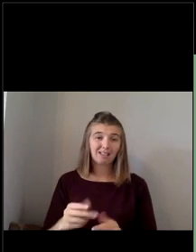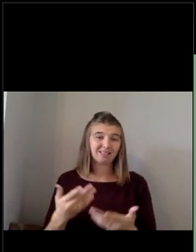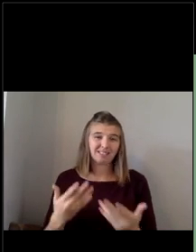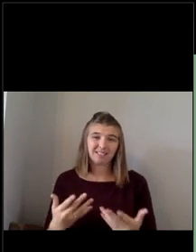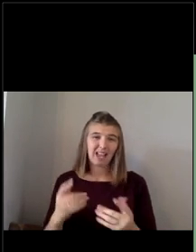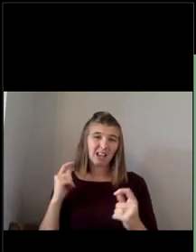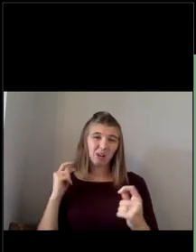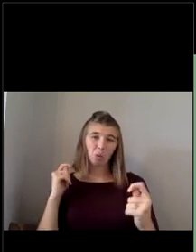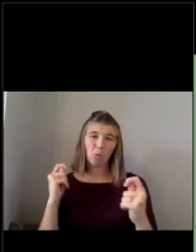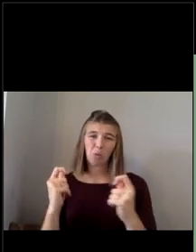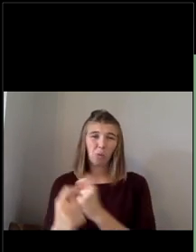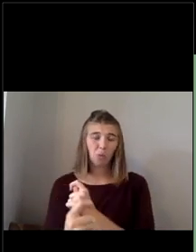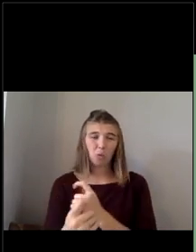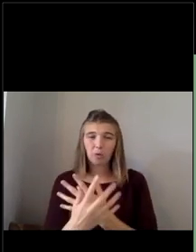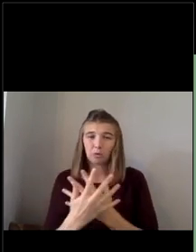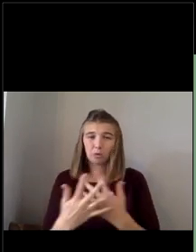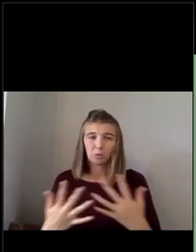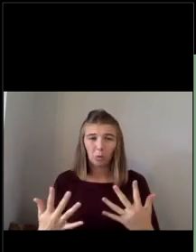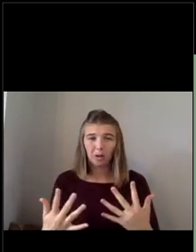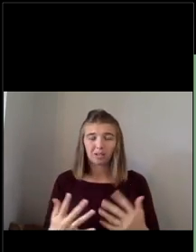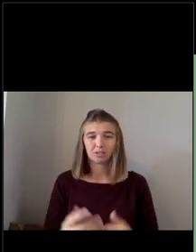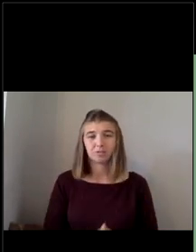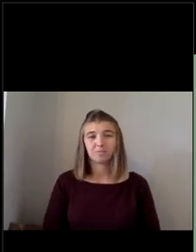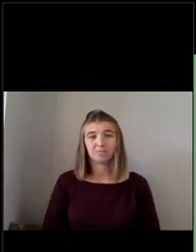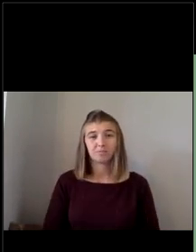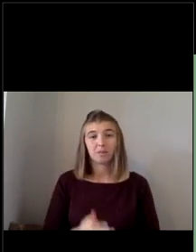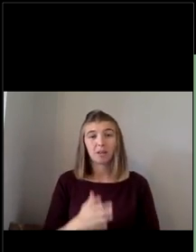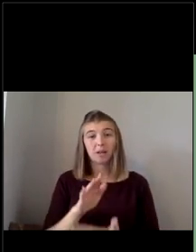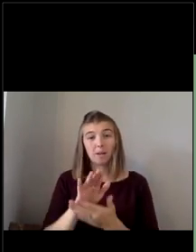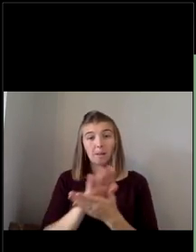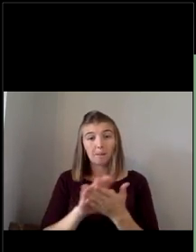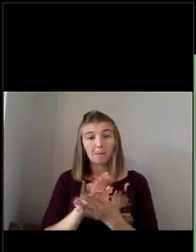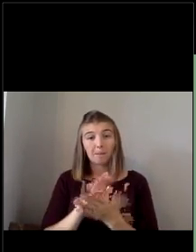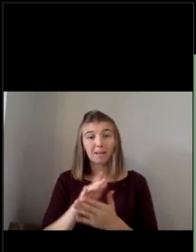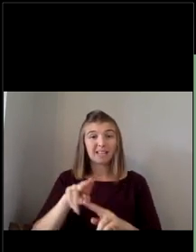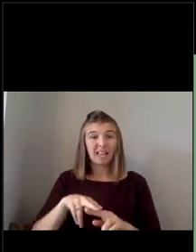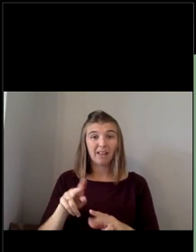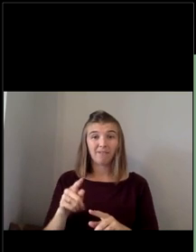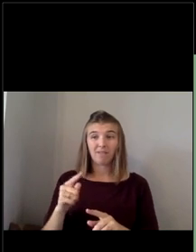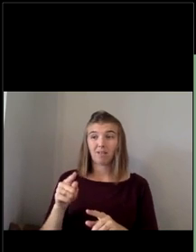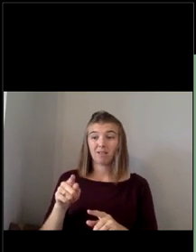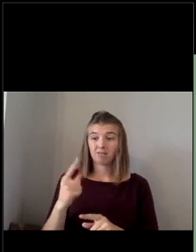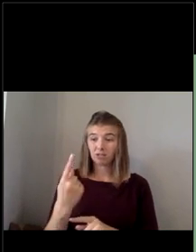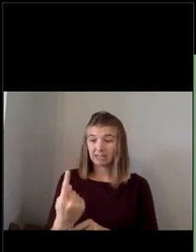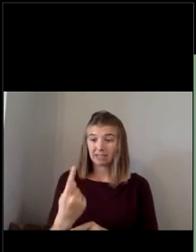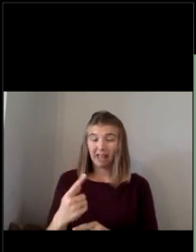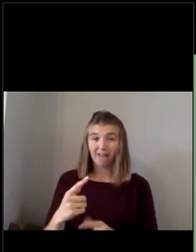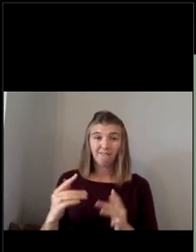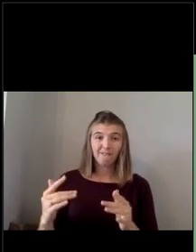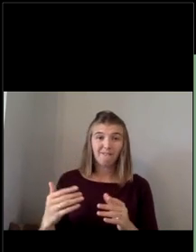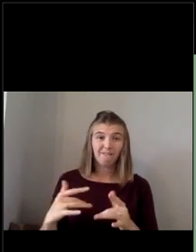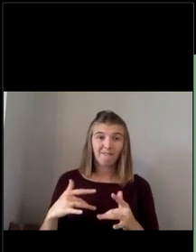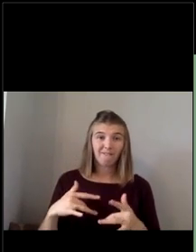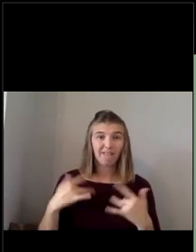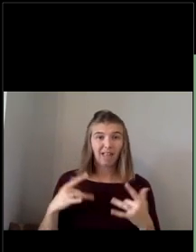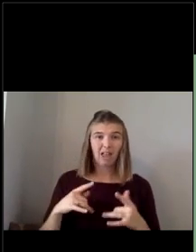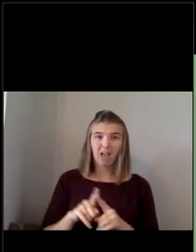to a sense of isolation among some students and academics as well.